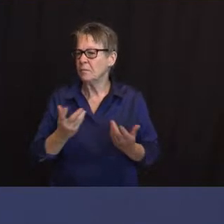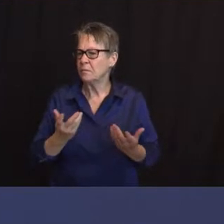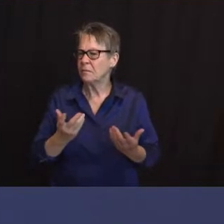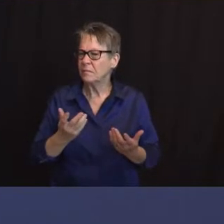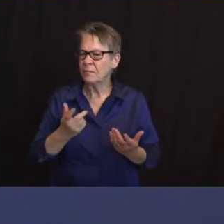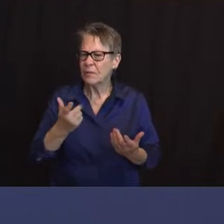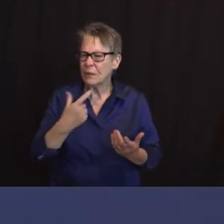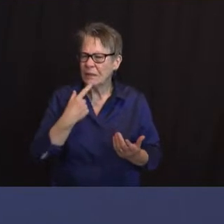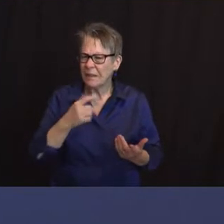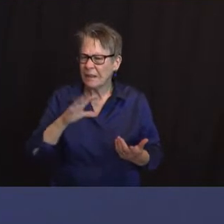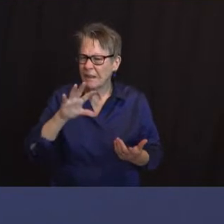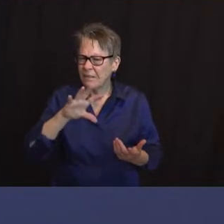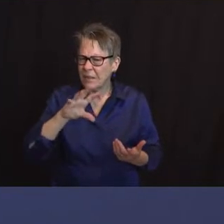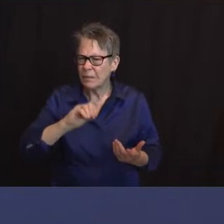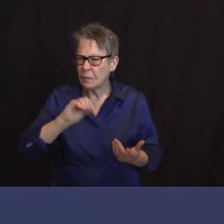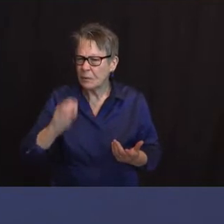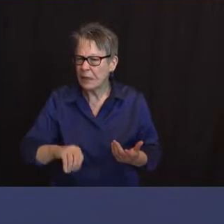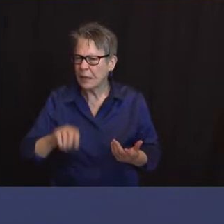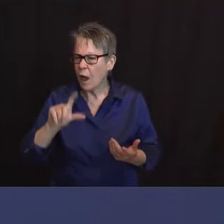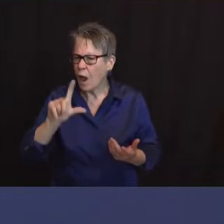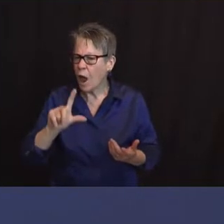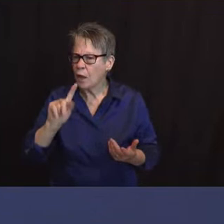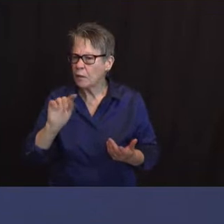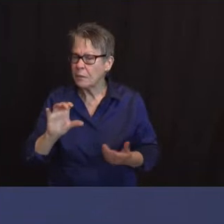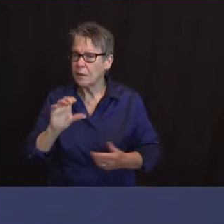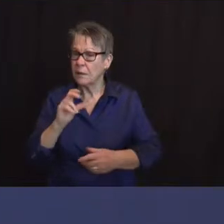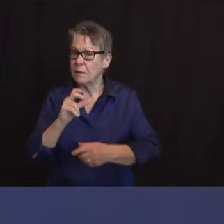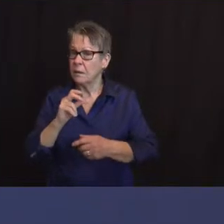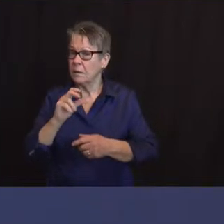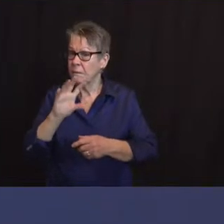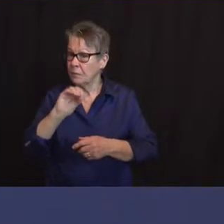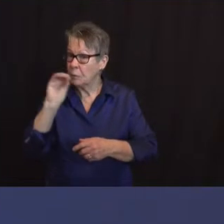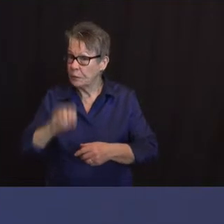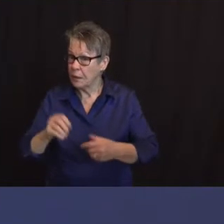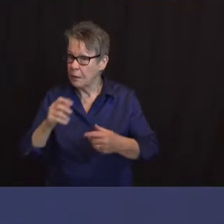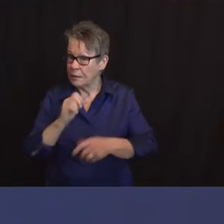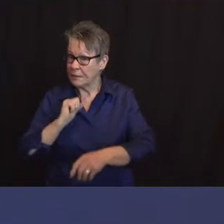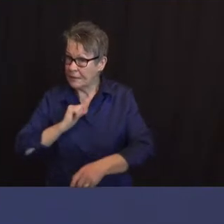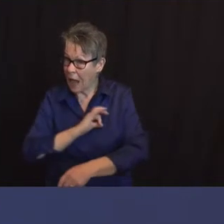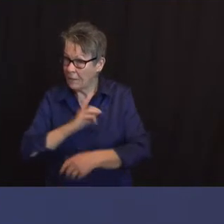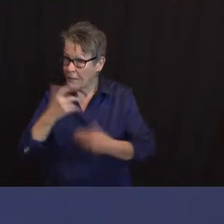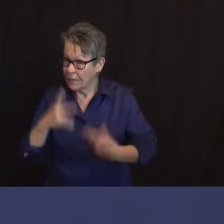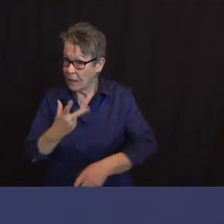had been vaccinated. Just curious if there's an update on those figures, if that's gotten better.